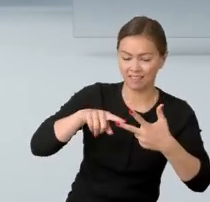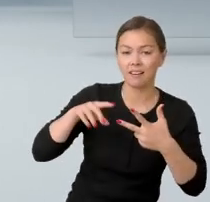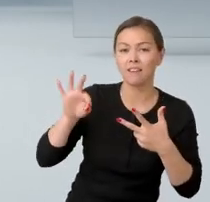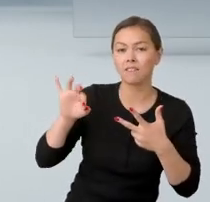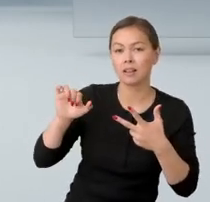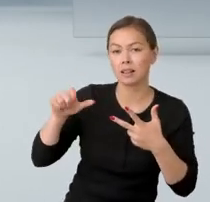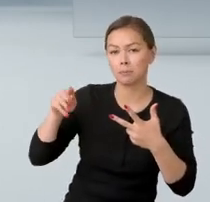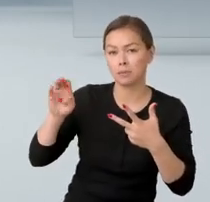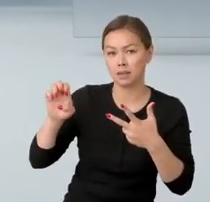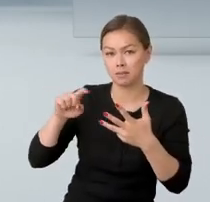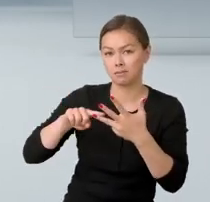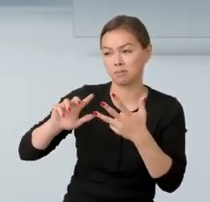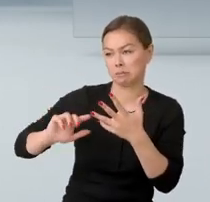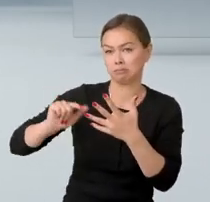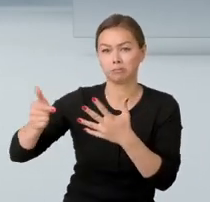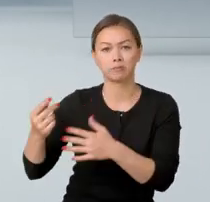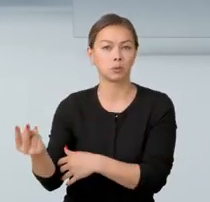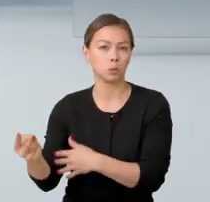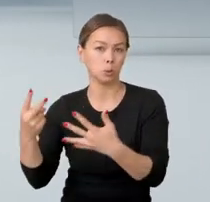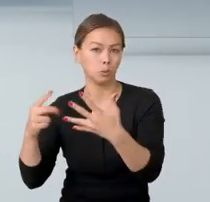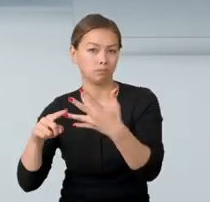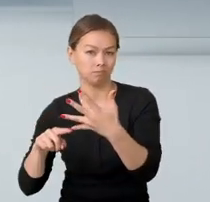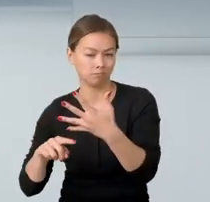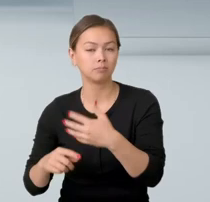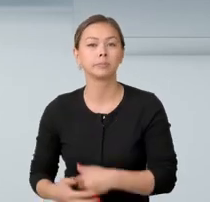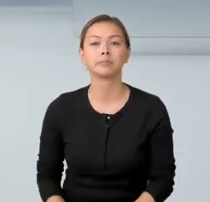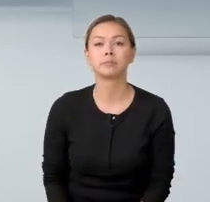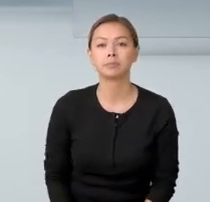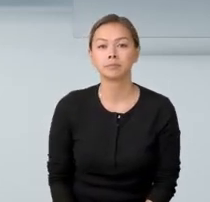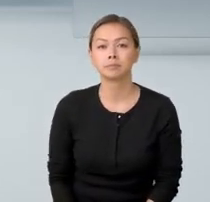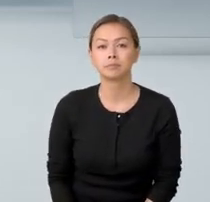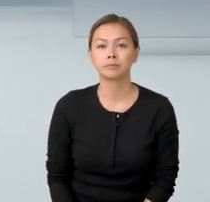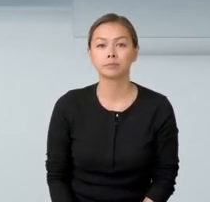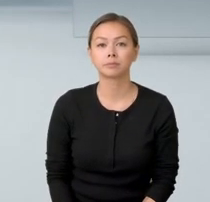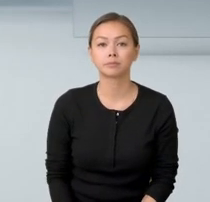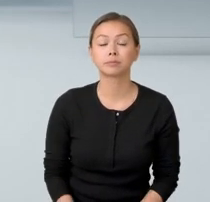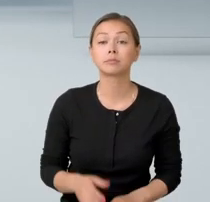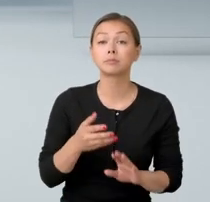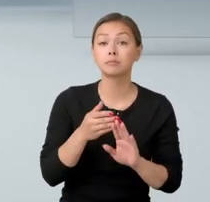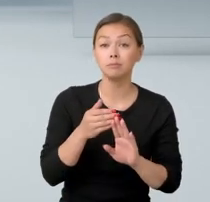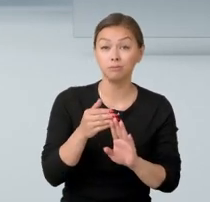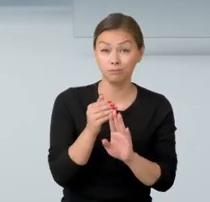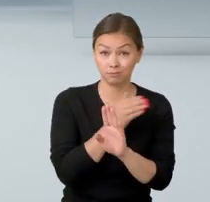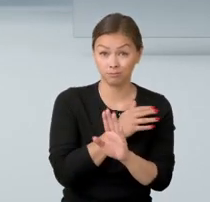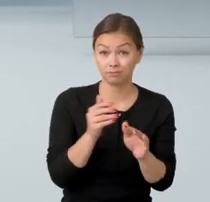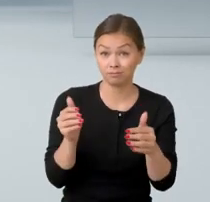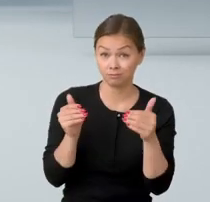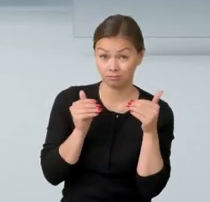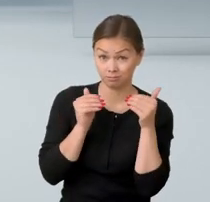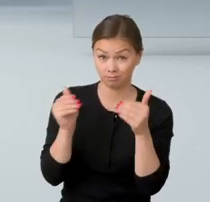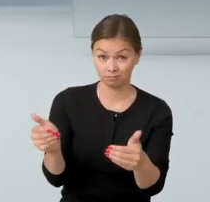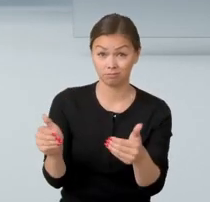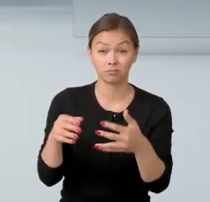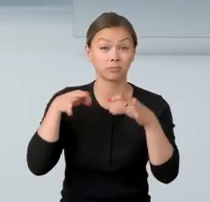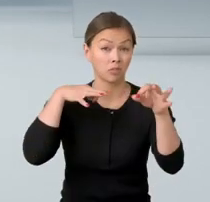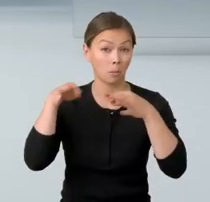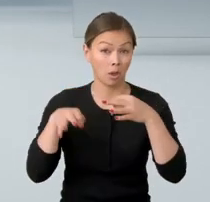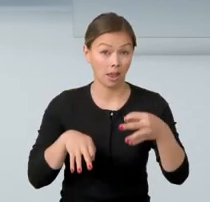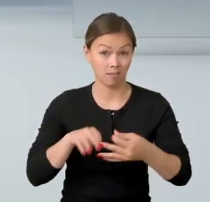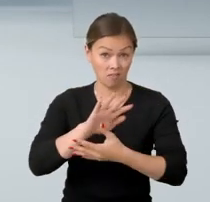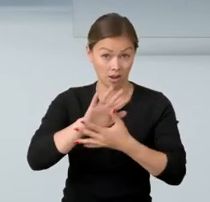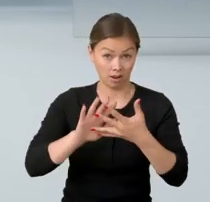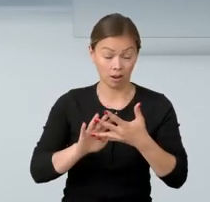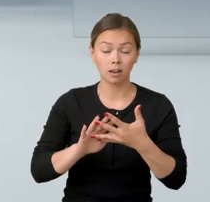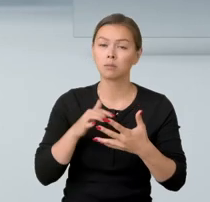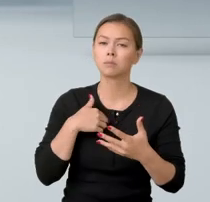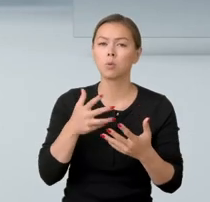join us later to talk about the two other steps before moving to these steps I just want